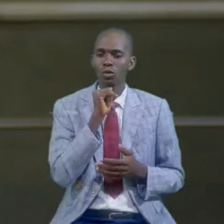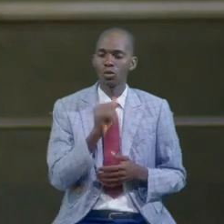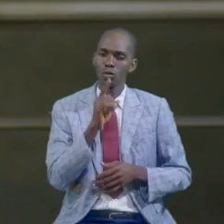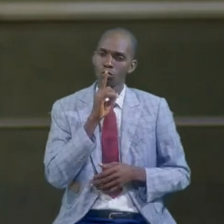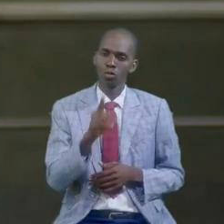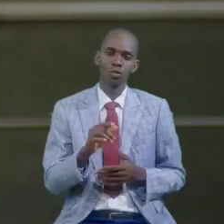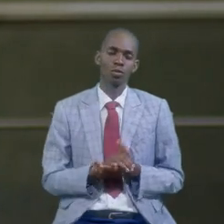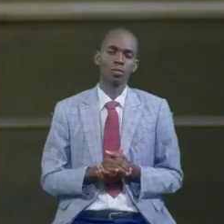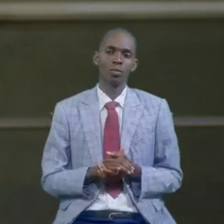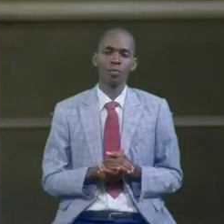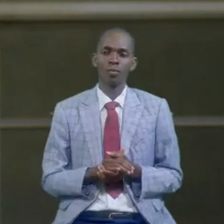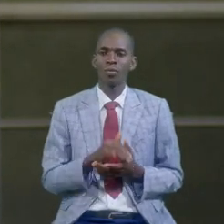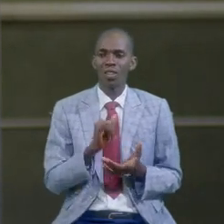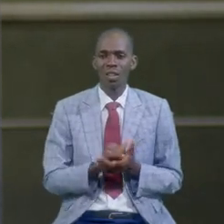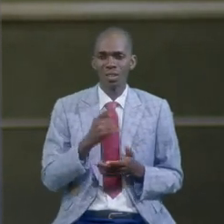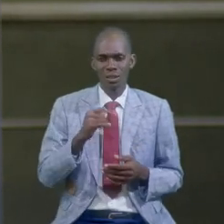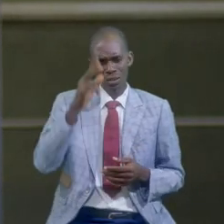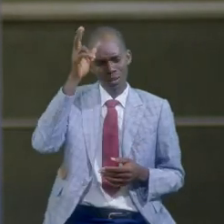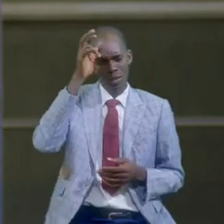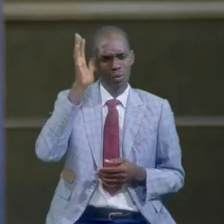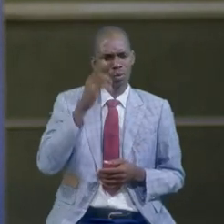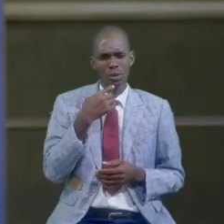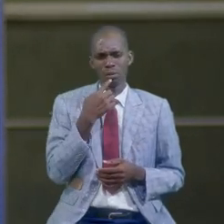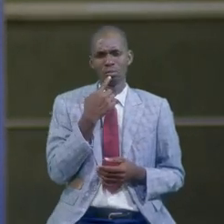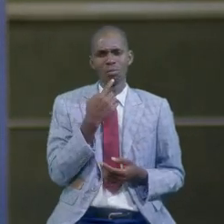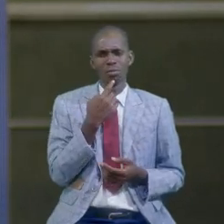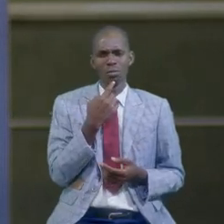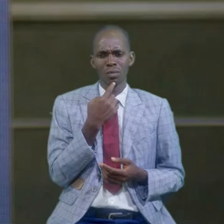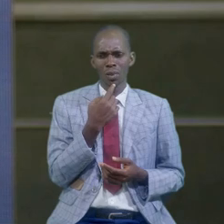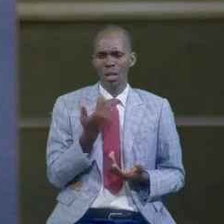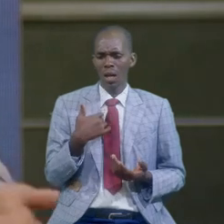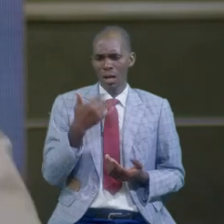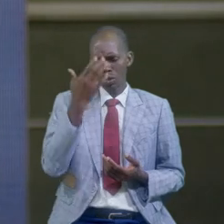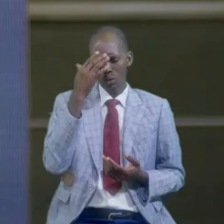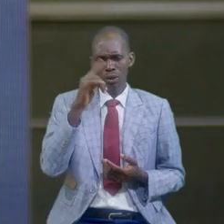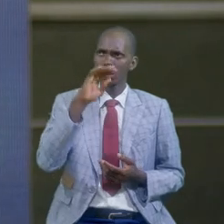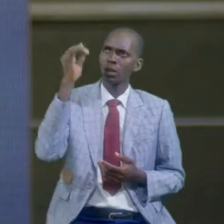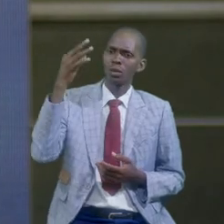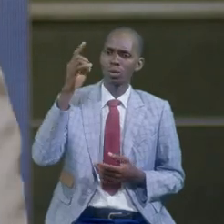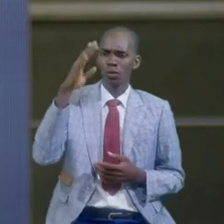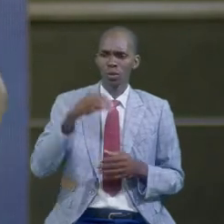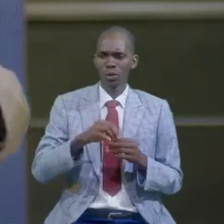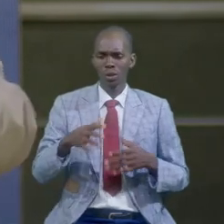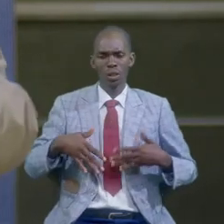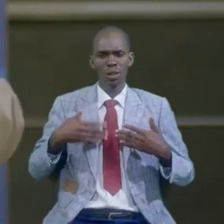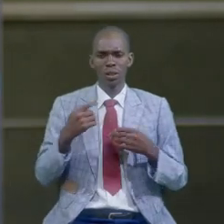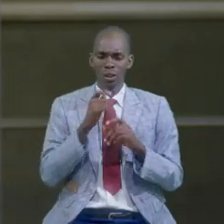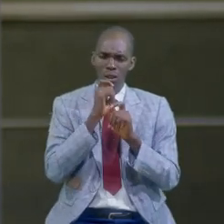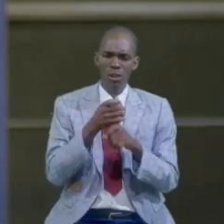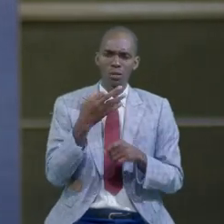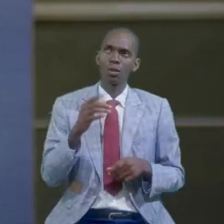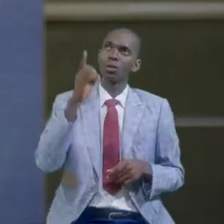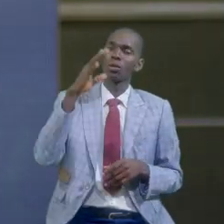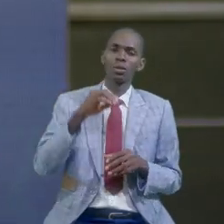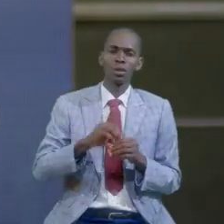will say, I have the grace of God in your life, the gift of God in your life, and all the